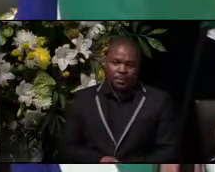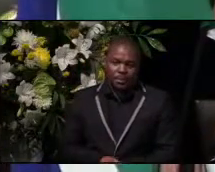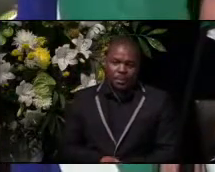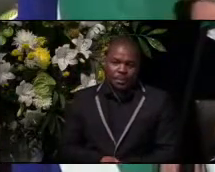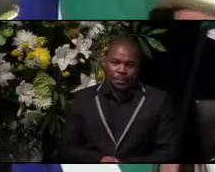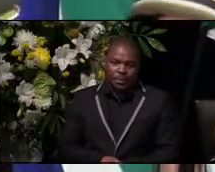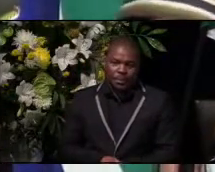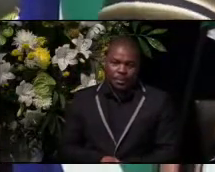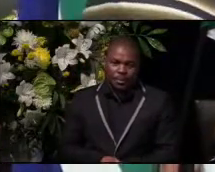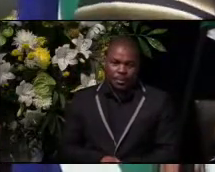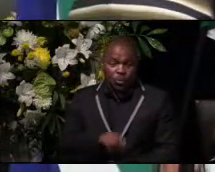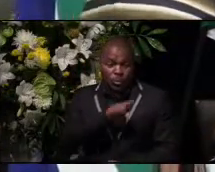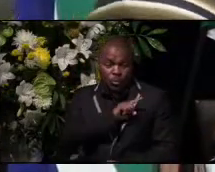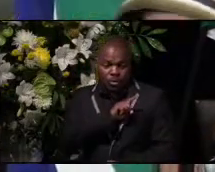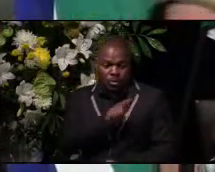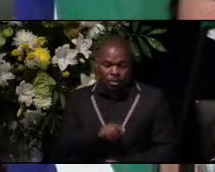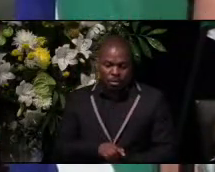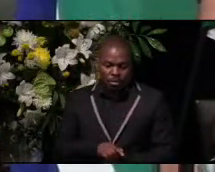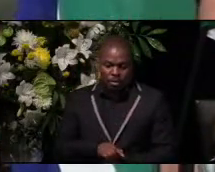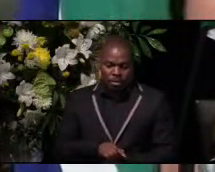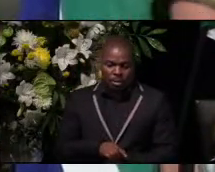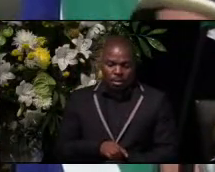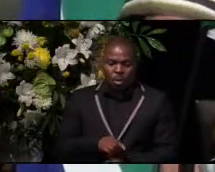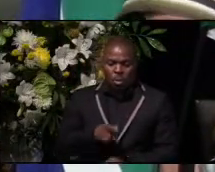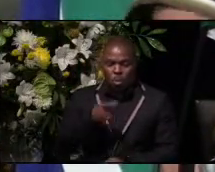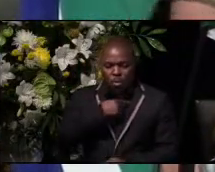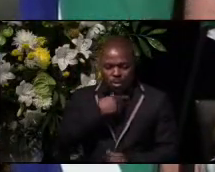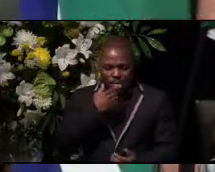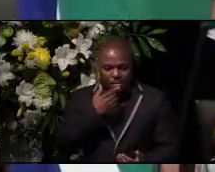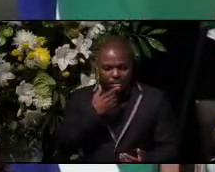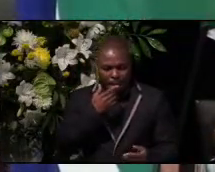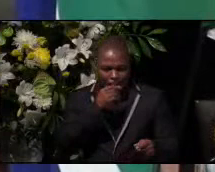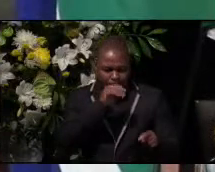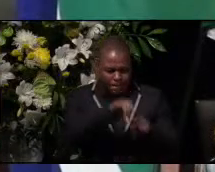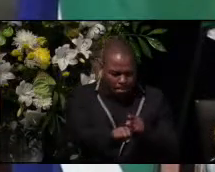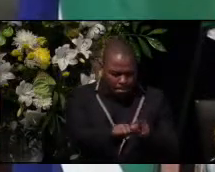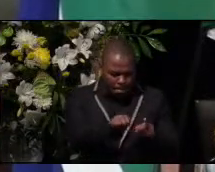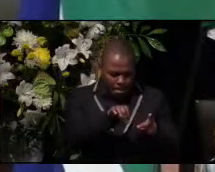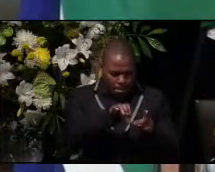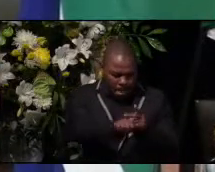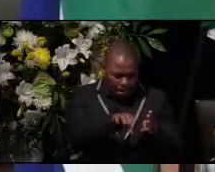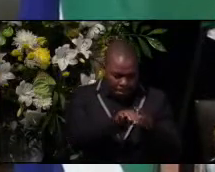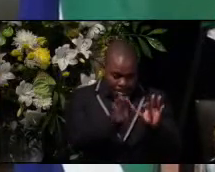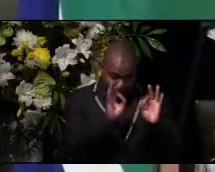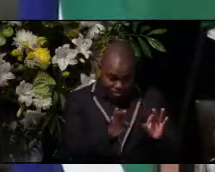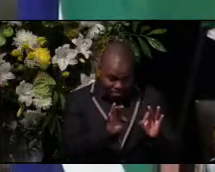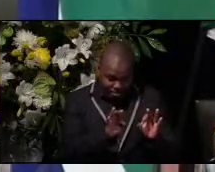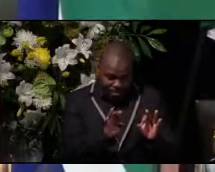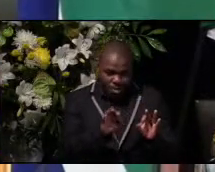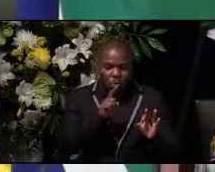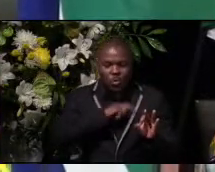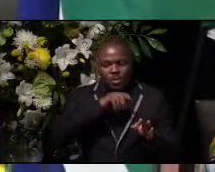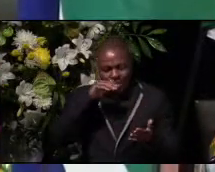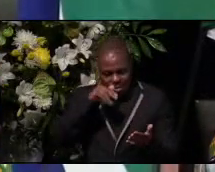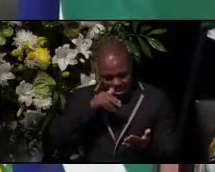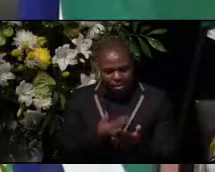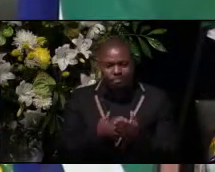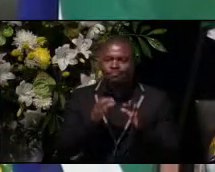because proper diagnosis will lead to proper prescription